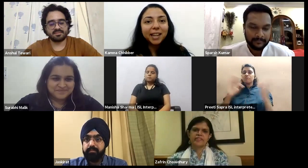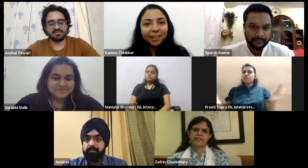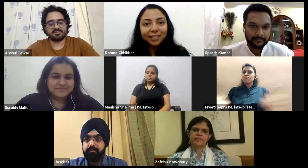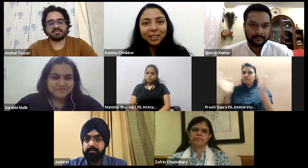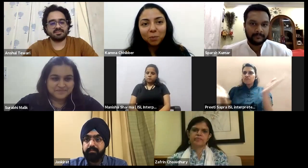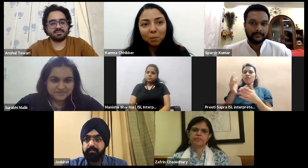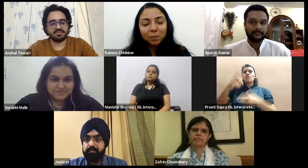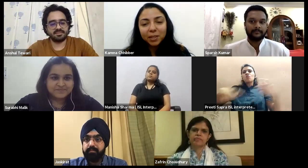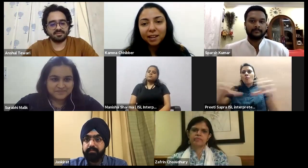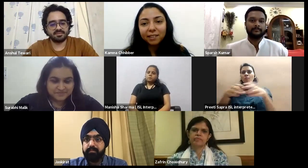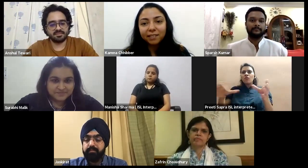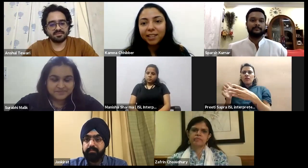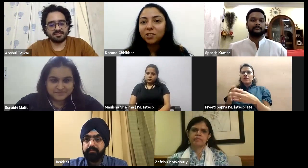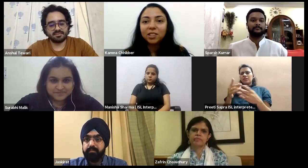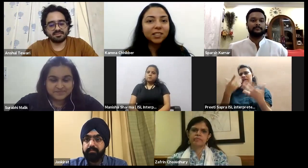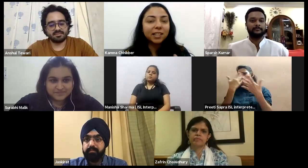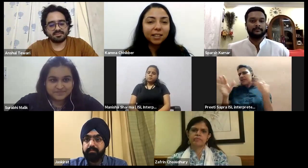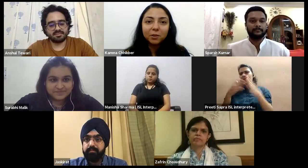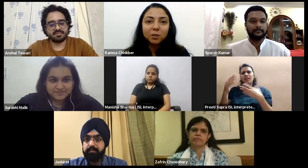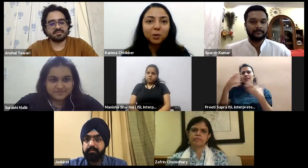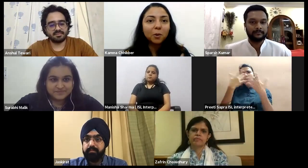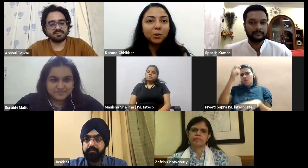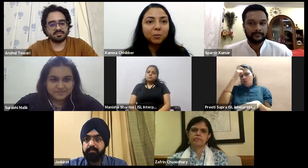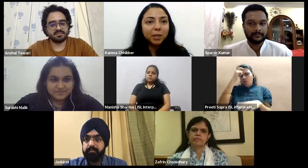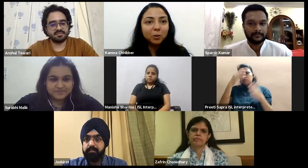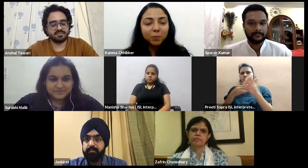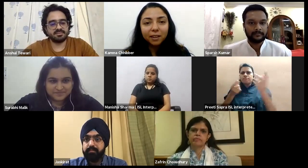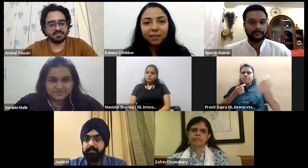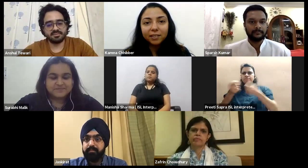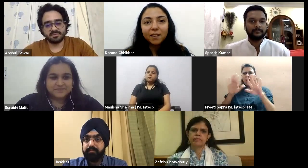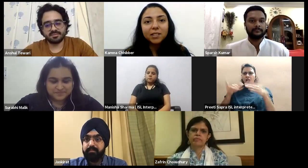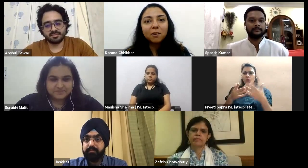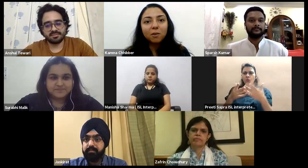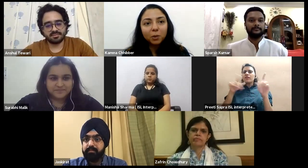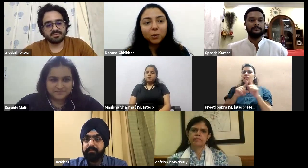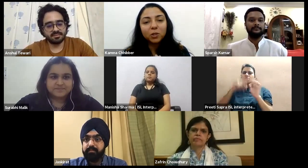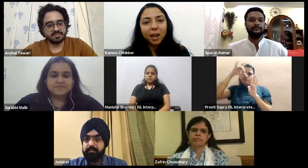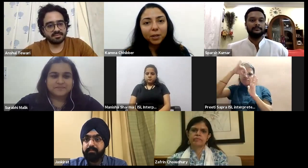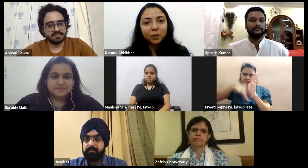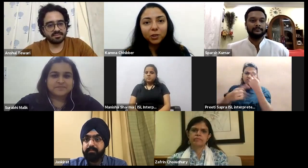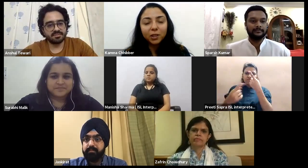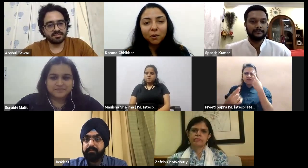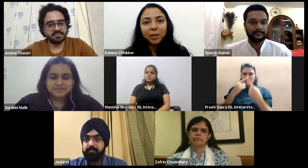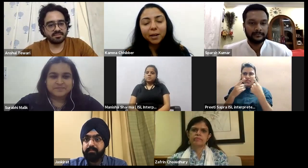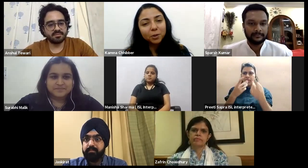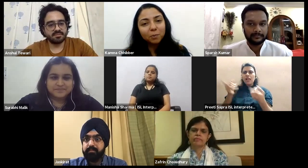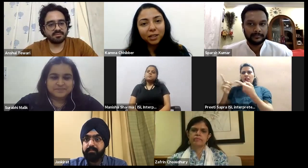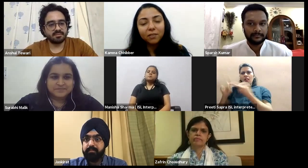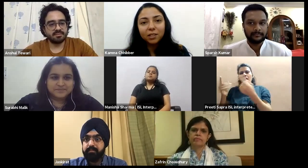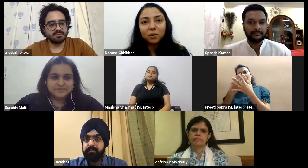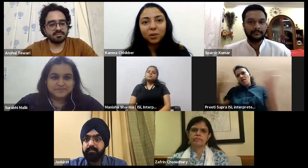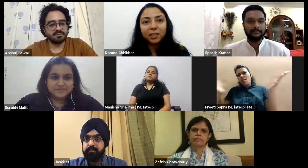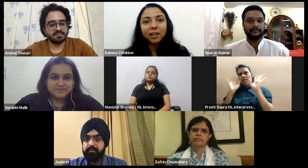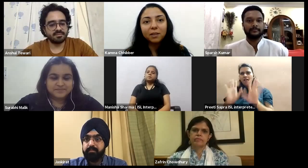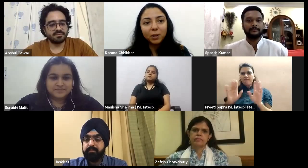on tackling these problems. And like Jaskirat said, that it's not all doom and gloom. There is a lot which is happening on the ground, but I also believe